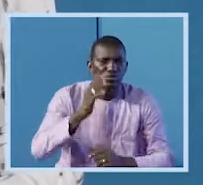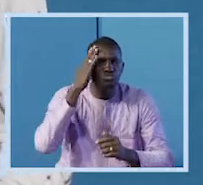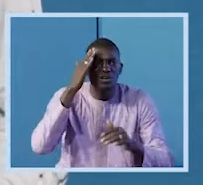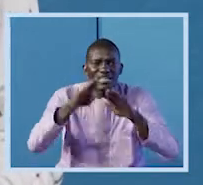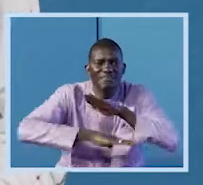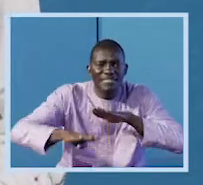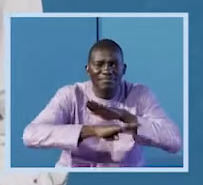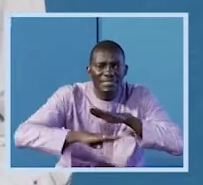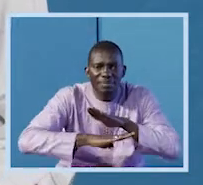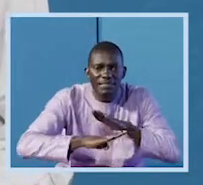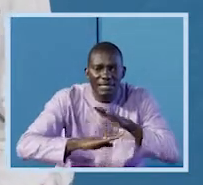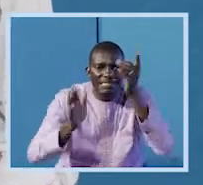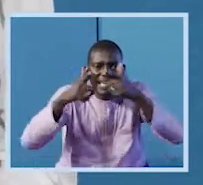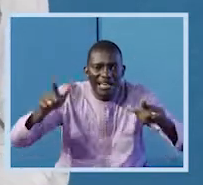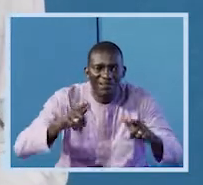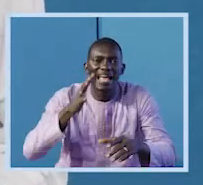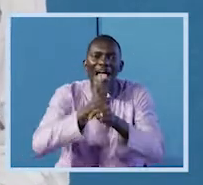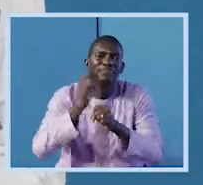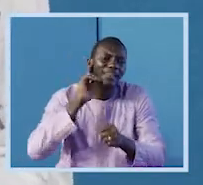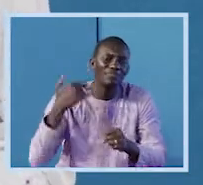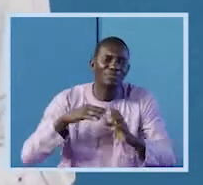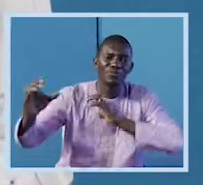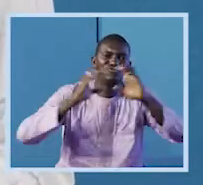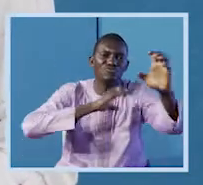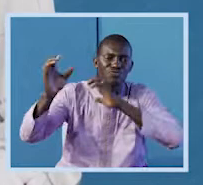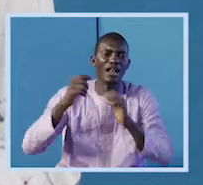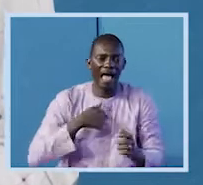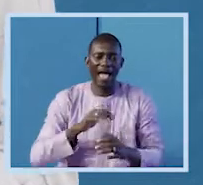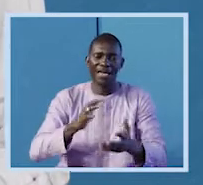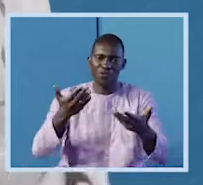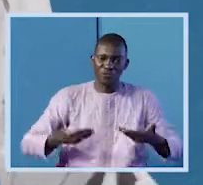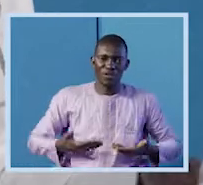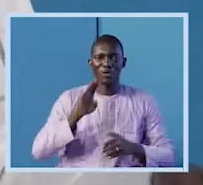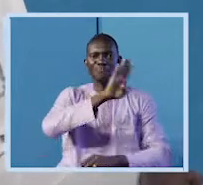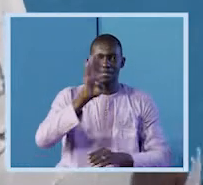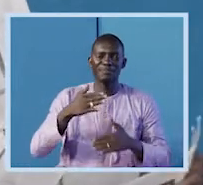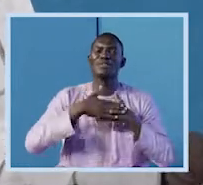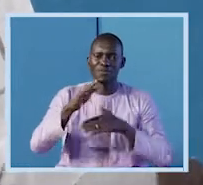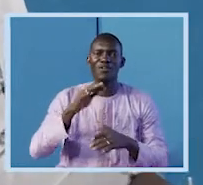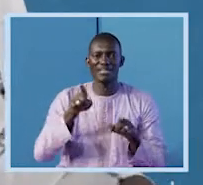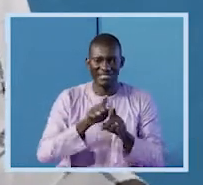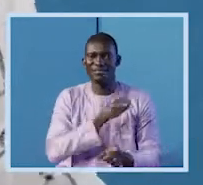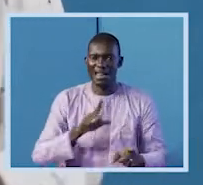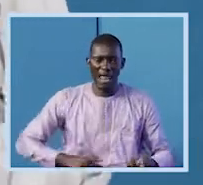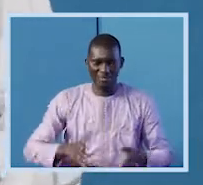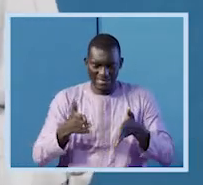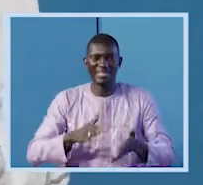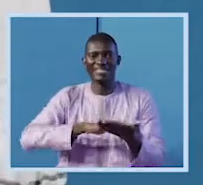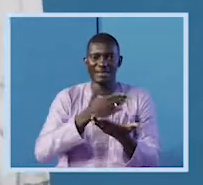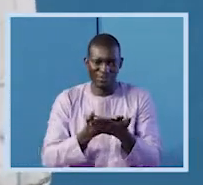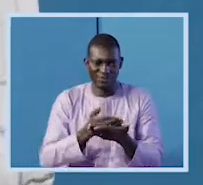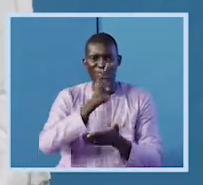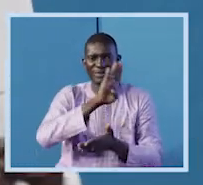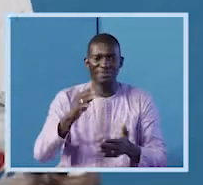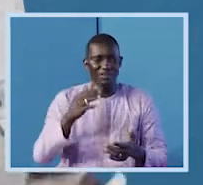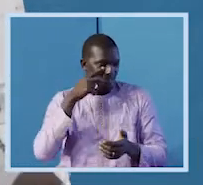basics, I think it's really important. I hosted Binta Baji, you were actually here. Imagine if I was